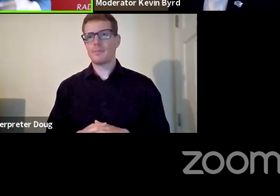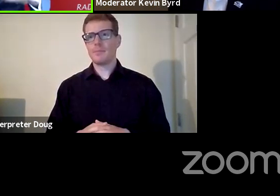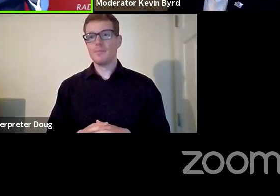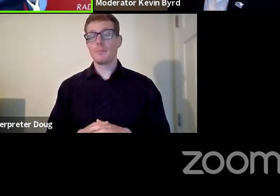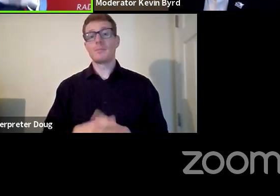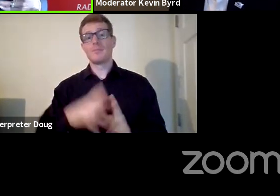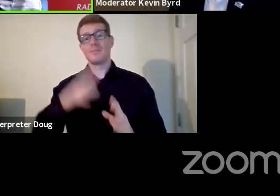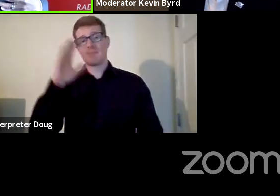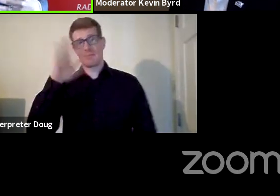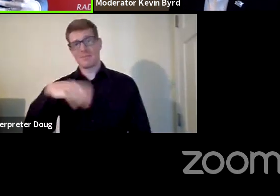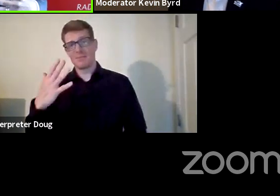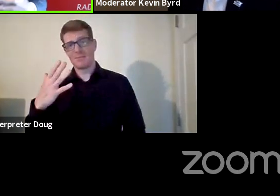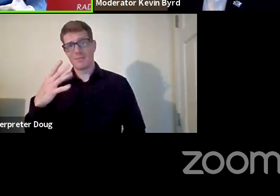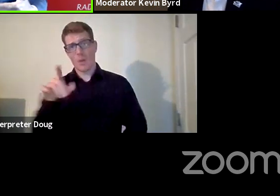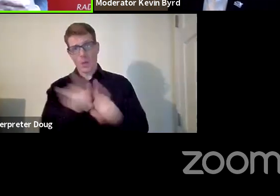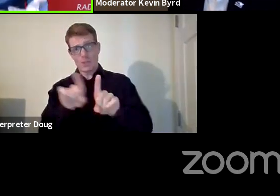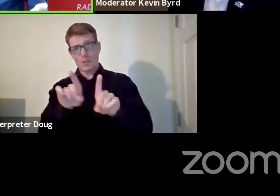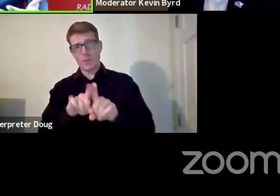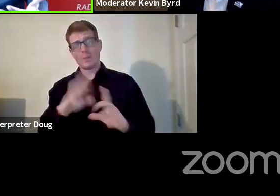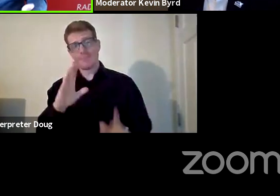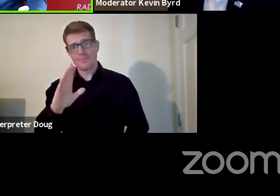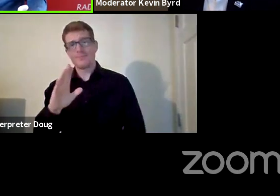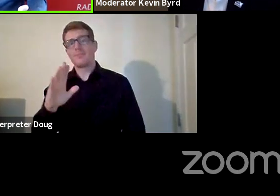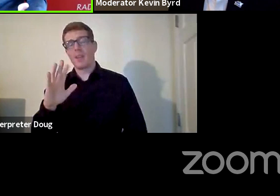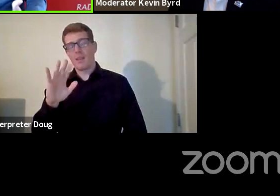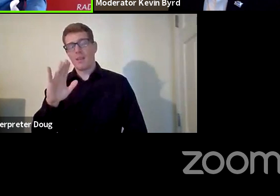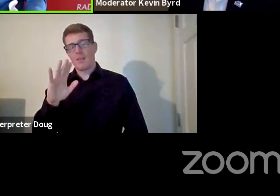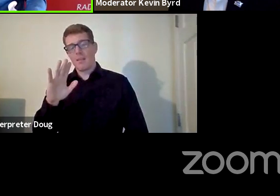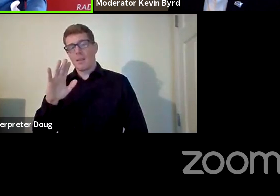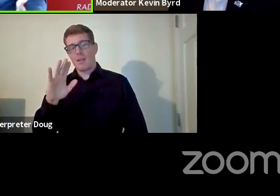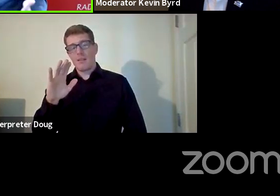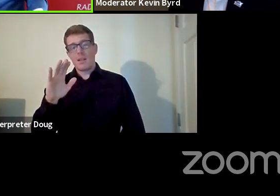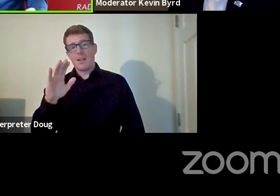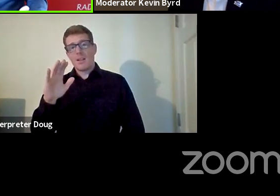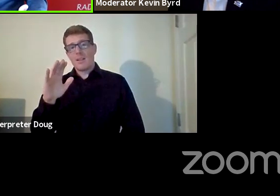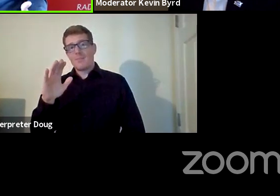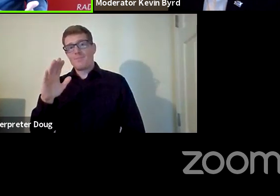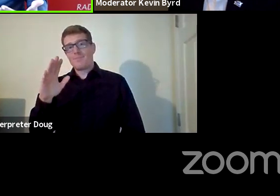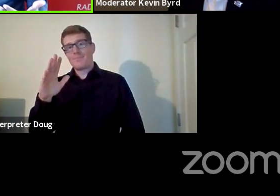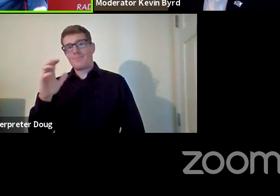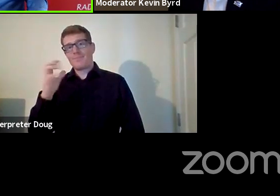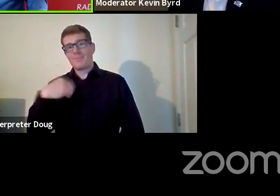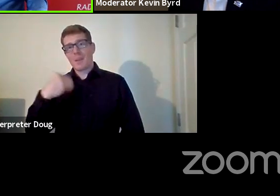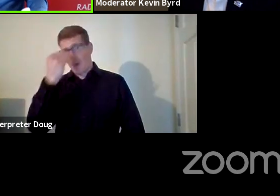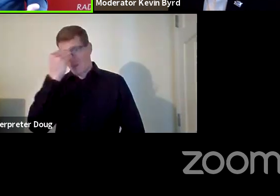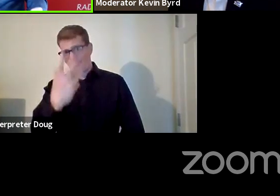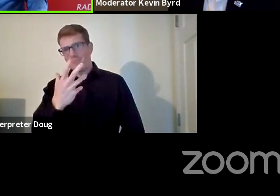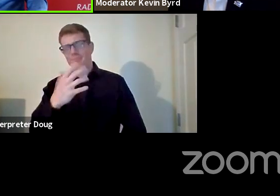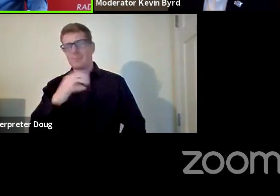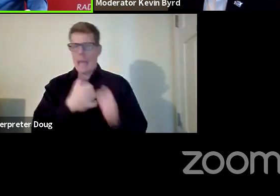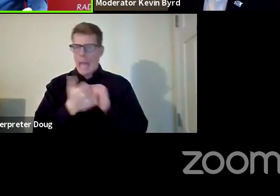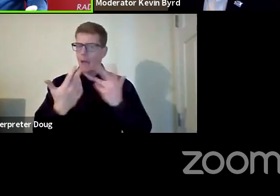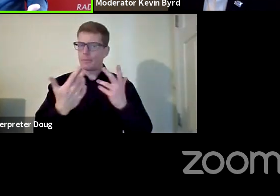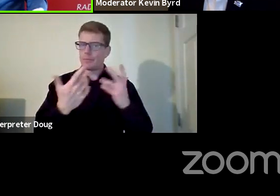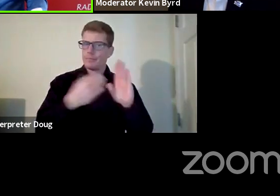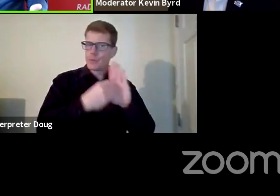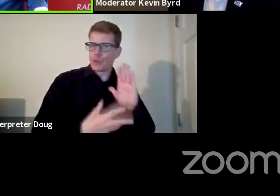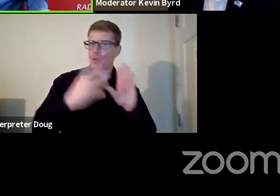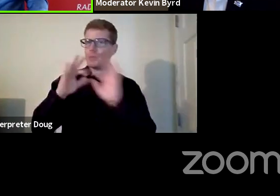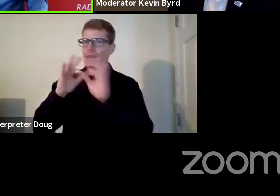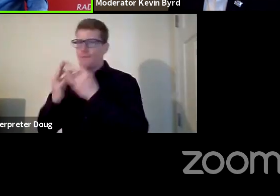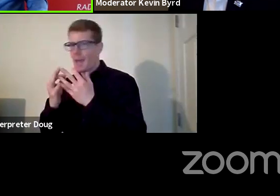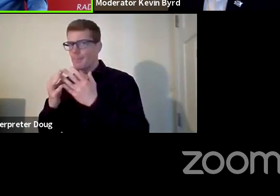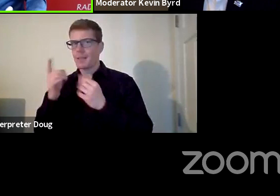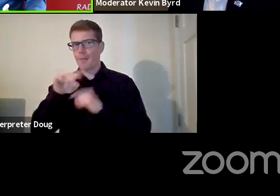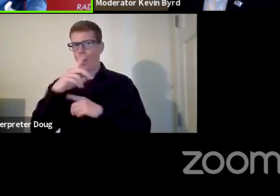give you some idea of how students and families are thinking, you know, normally we would probably have somewhere in the neighborhood of about